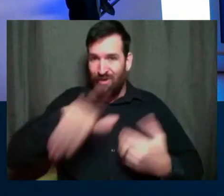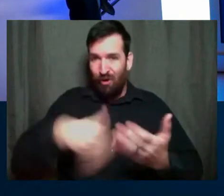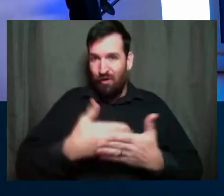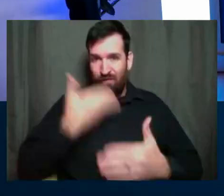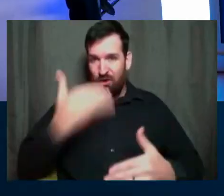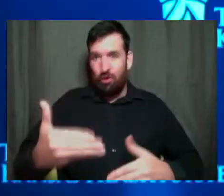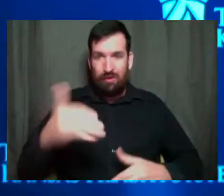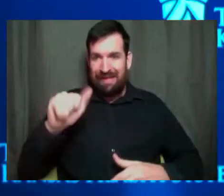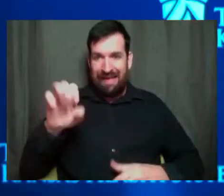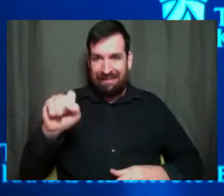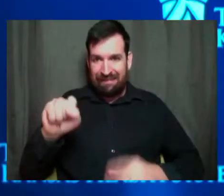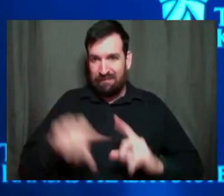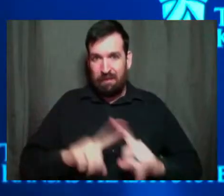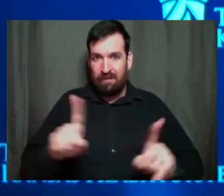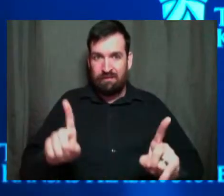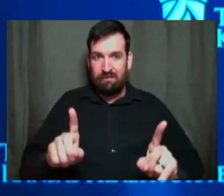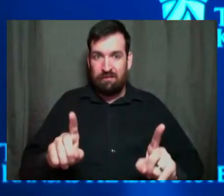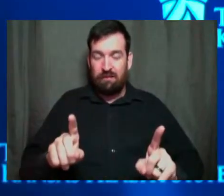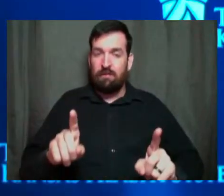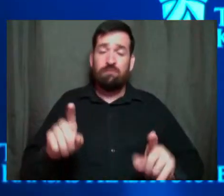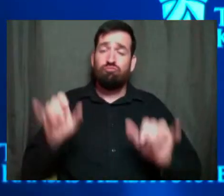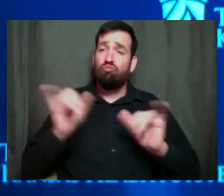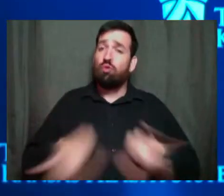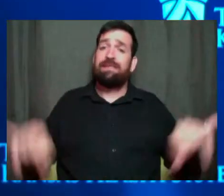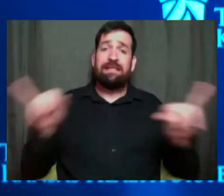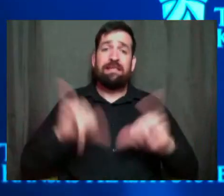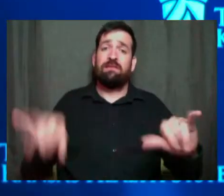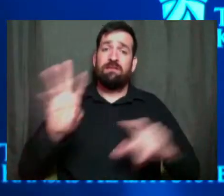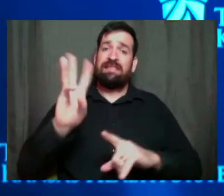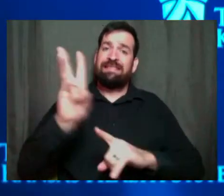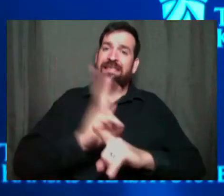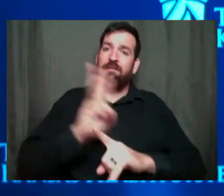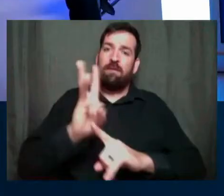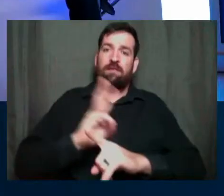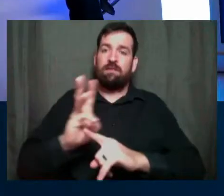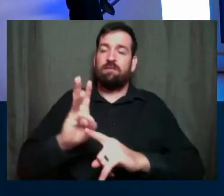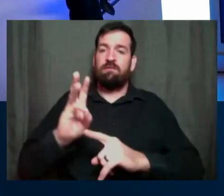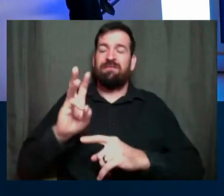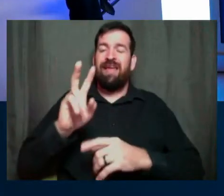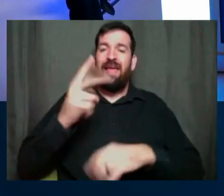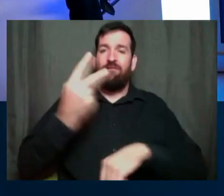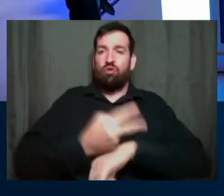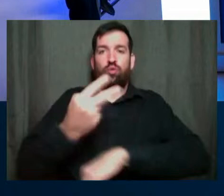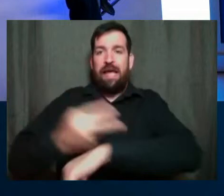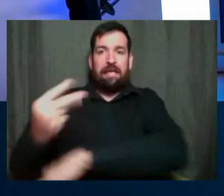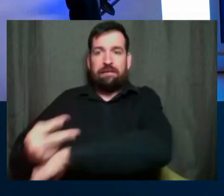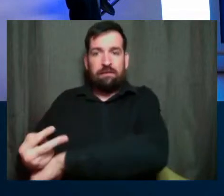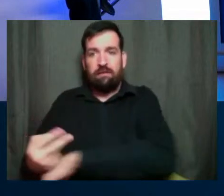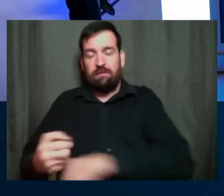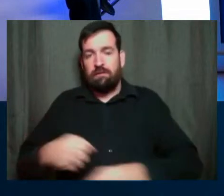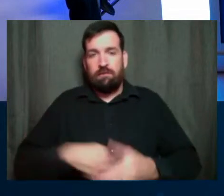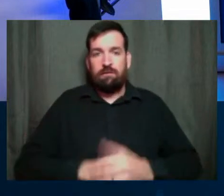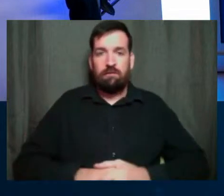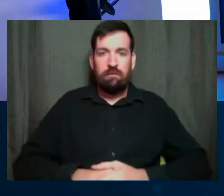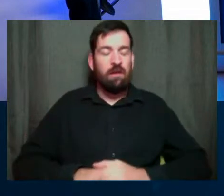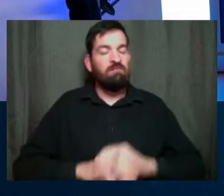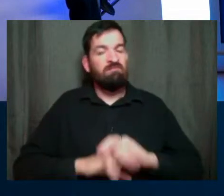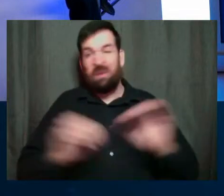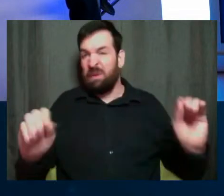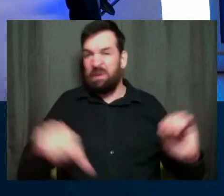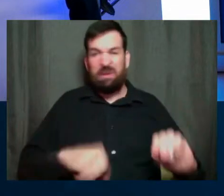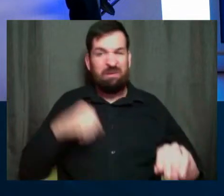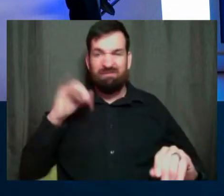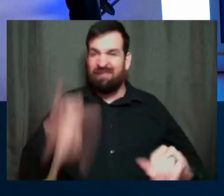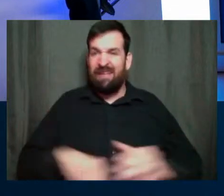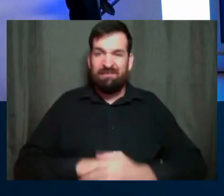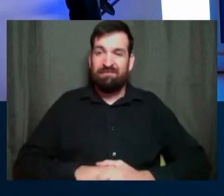But routinely, I had 6 months of every other night call as a resident. That's so. rough. That's rough. Not about no badge of honor with Yeah, that. it Okay. really